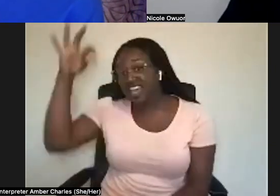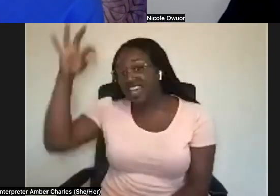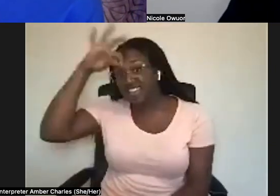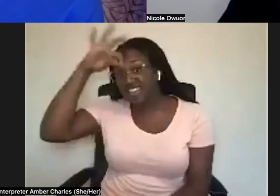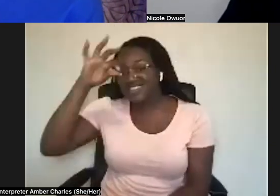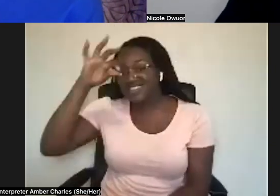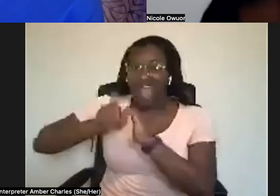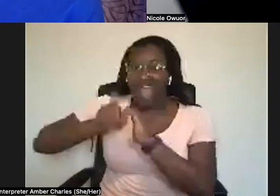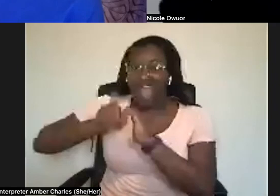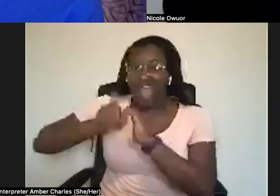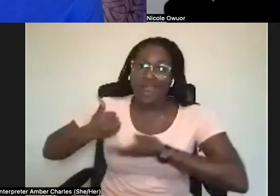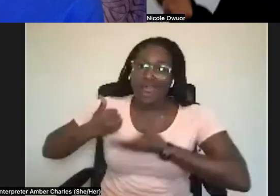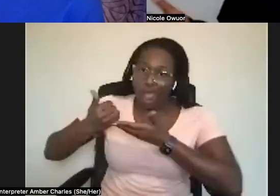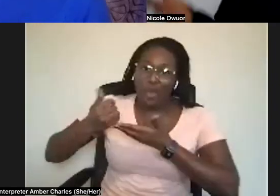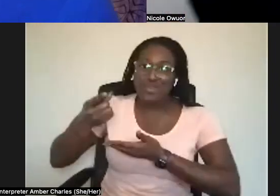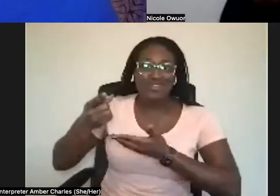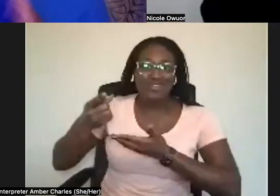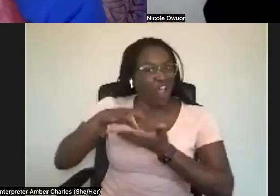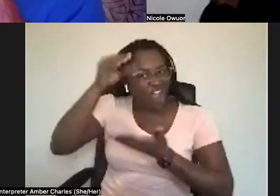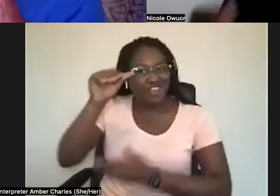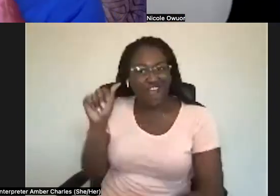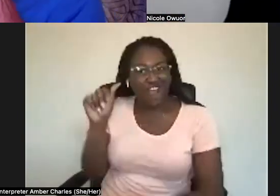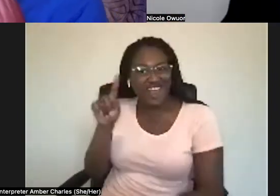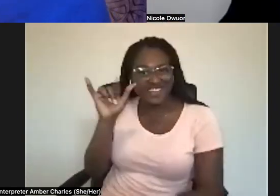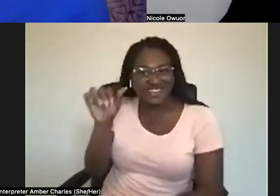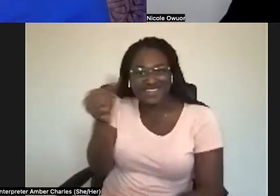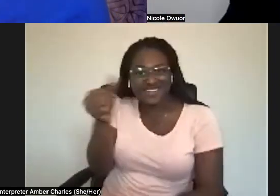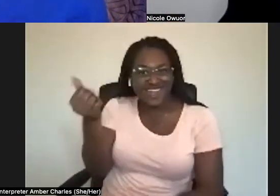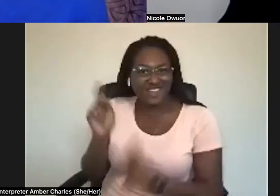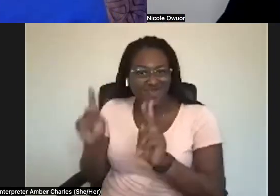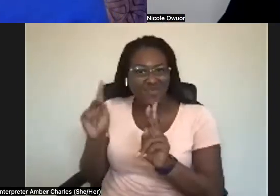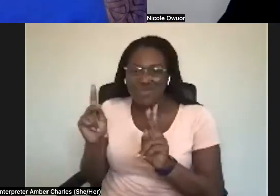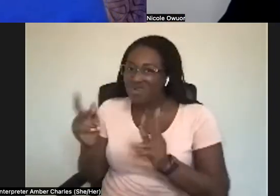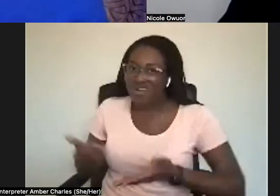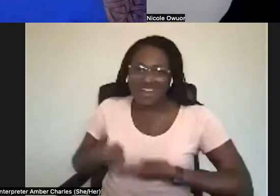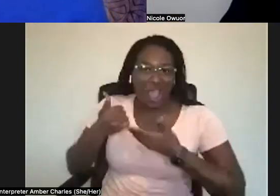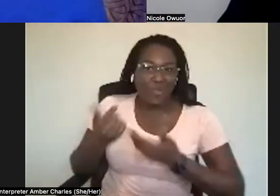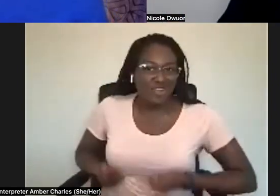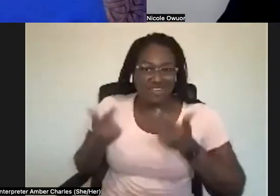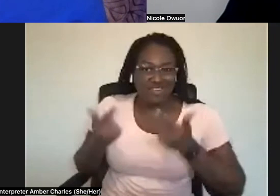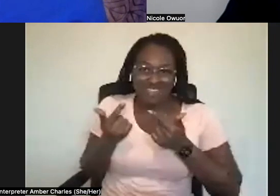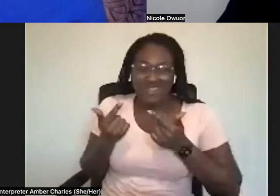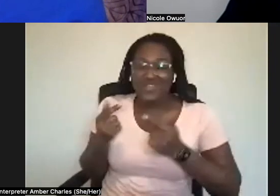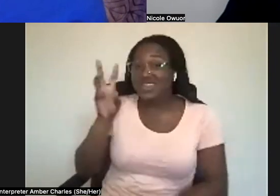you loan your audacity to others or cultivate it in your life by going to